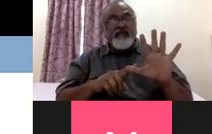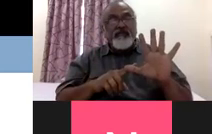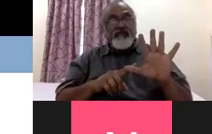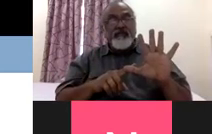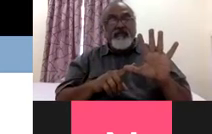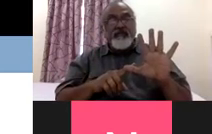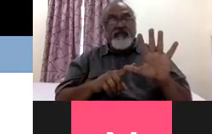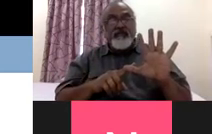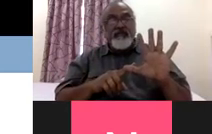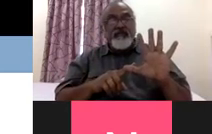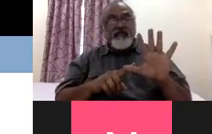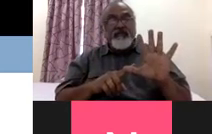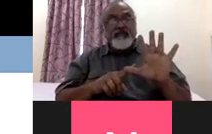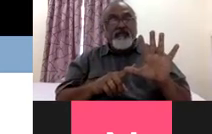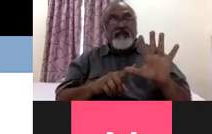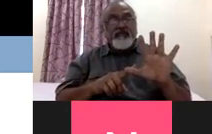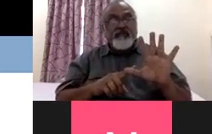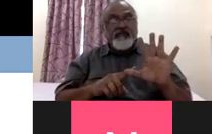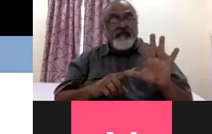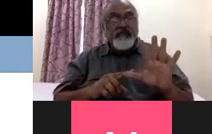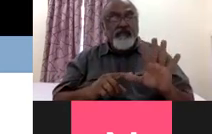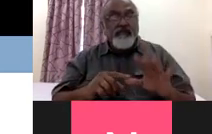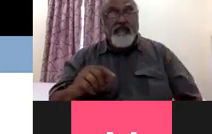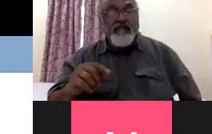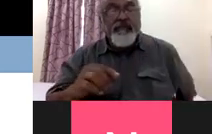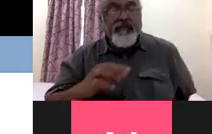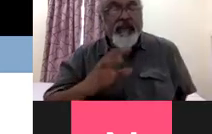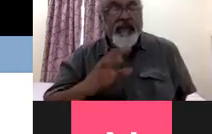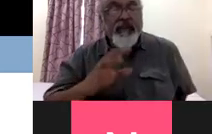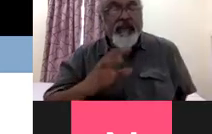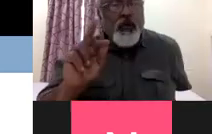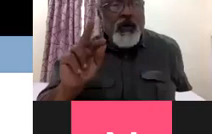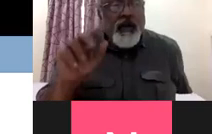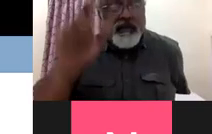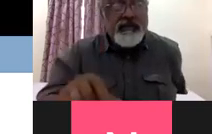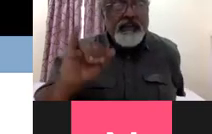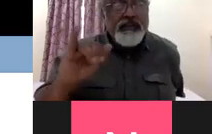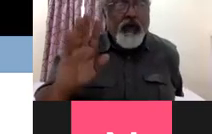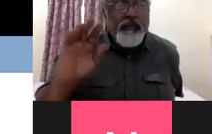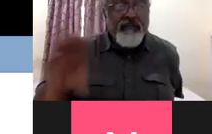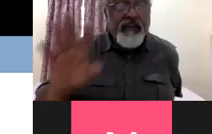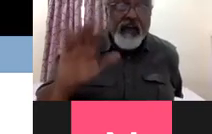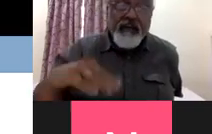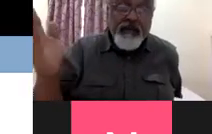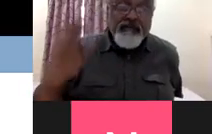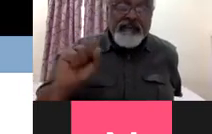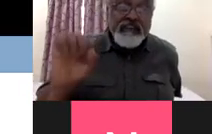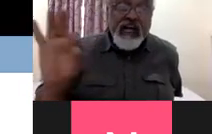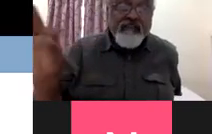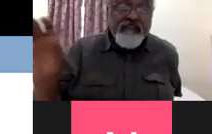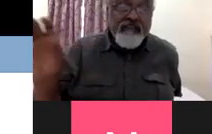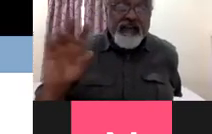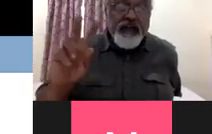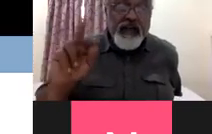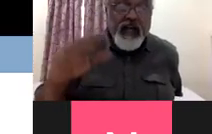more than 20, they say, but most companies will have more than 20 employees in general, which we are talking about. We are talking about those type of